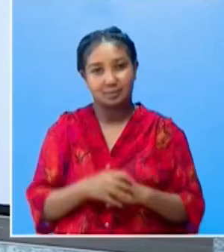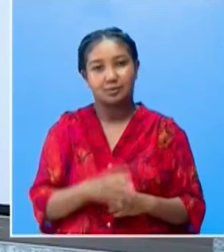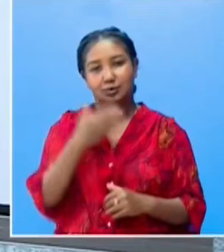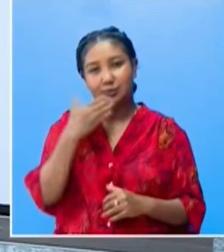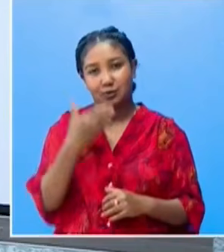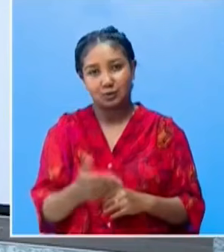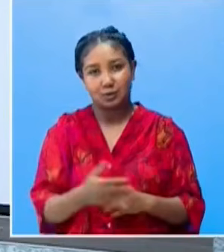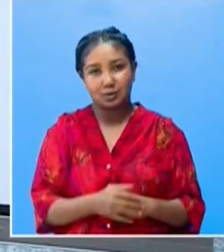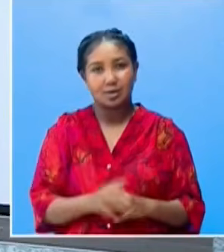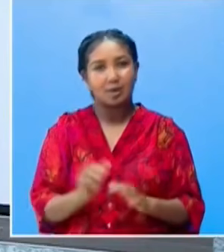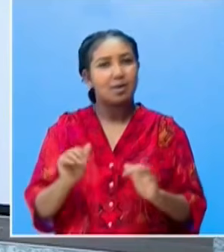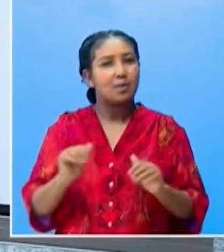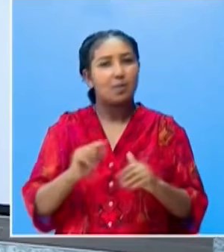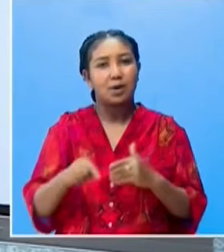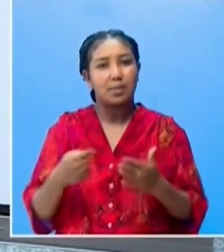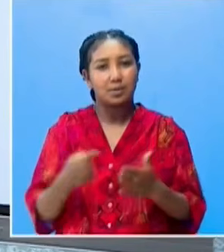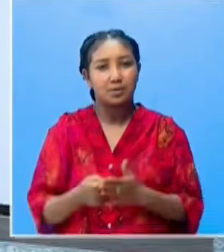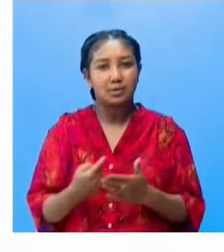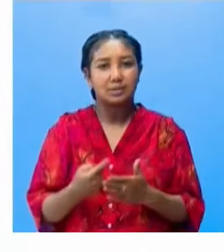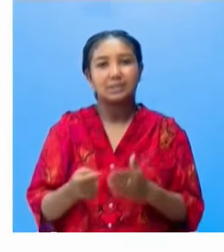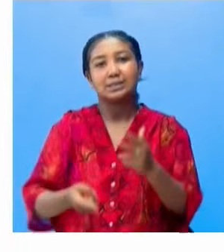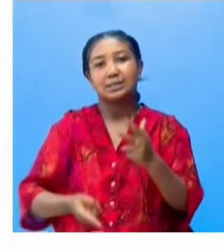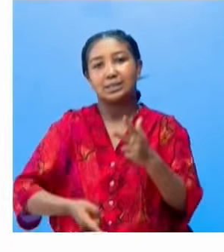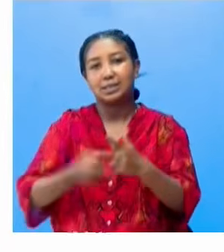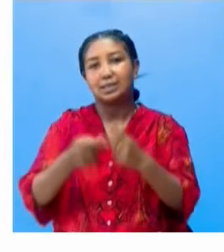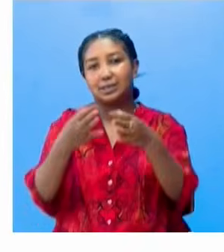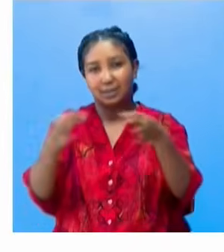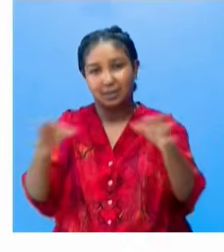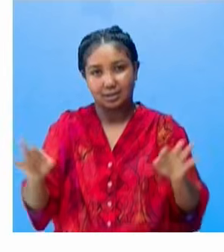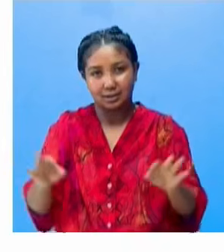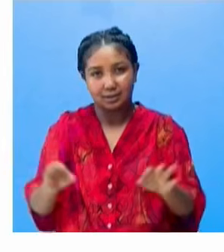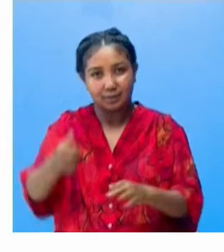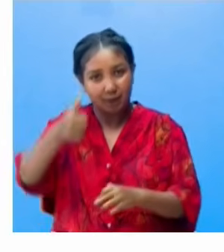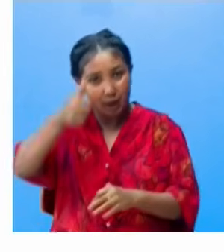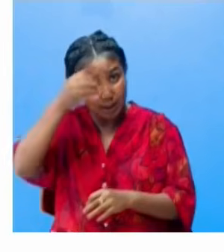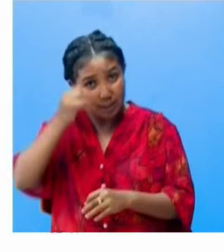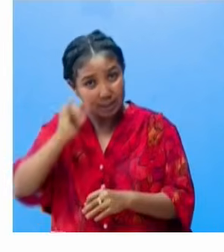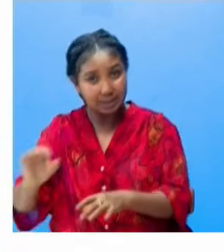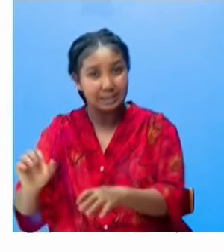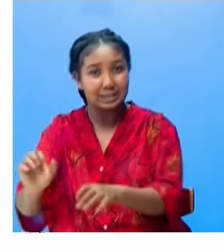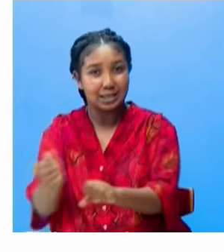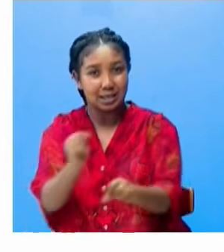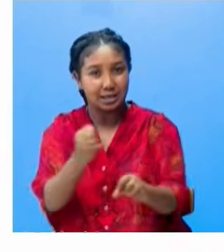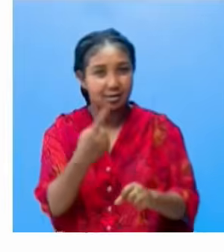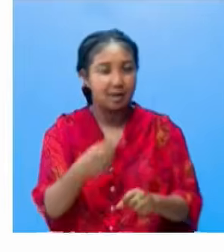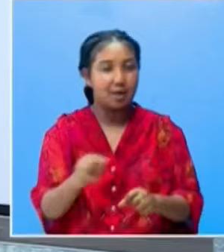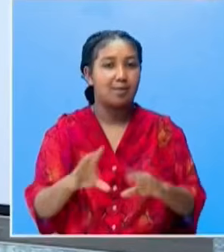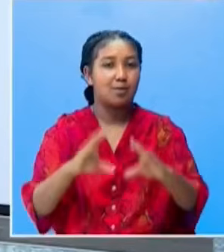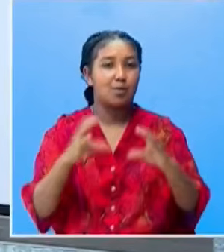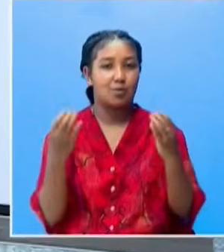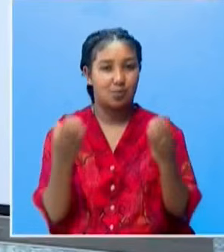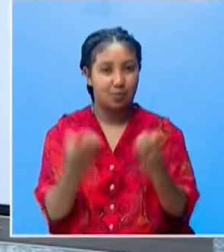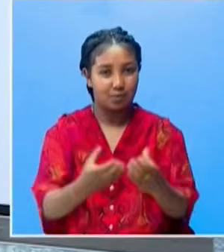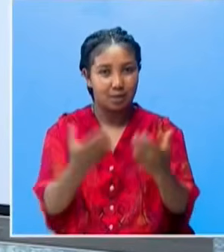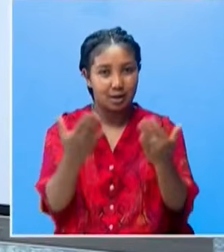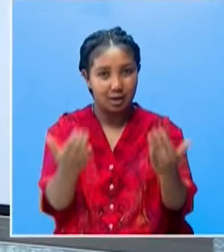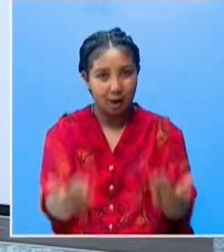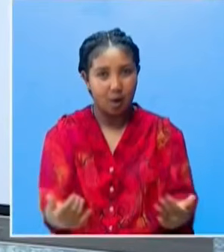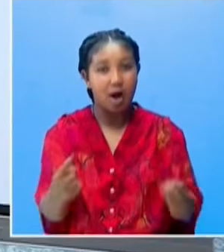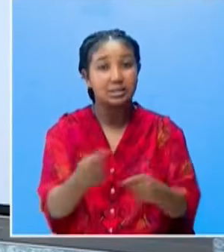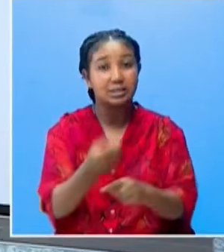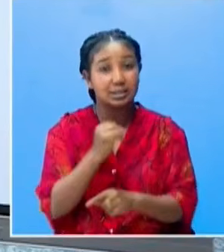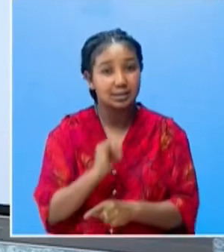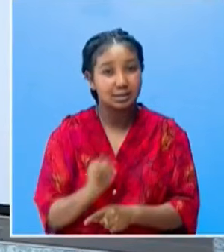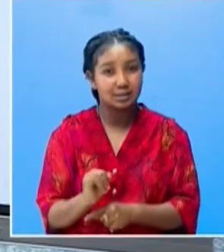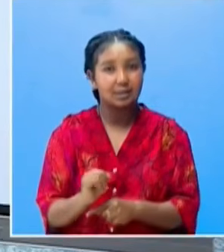Good. How about on the third sentence? Abel is cleaning the room. Now an action